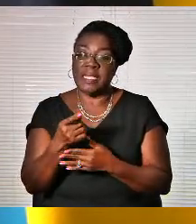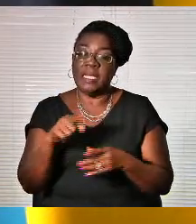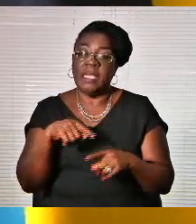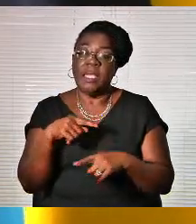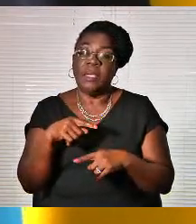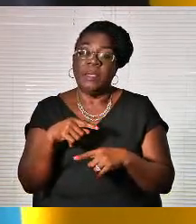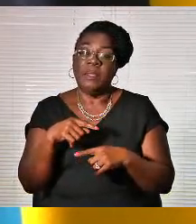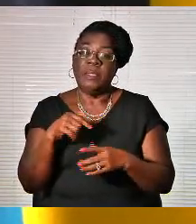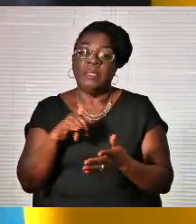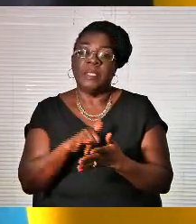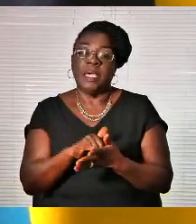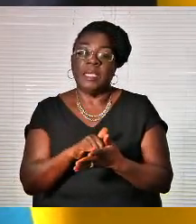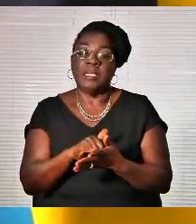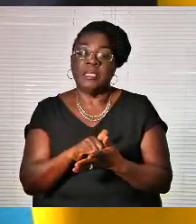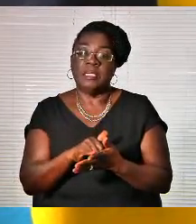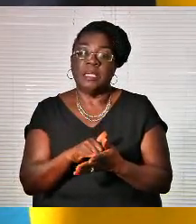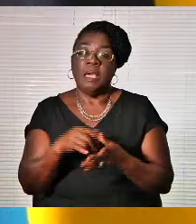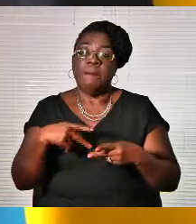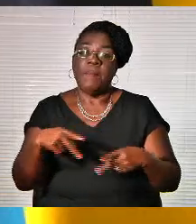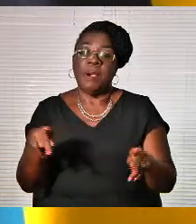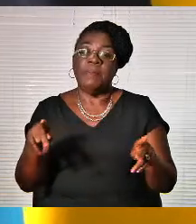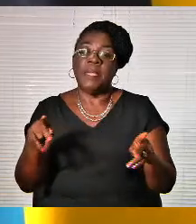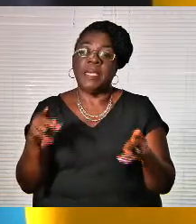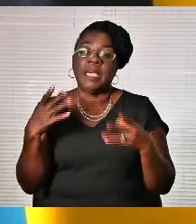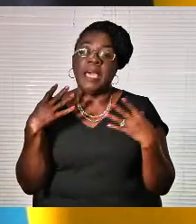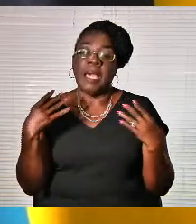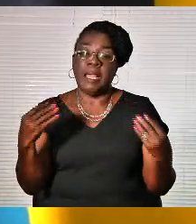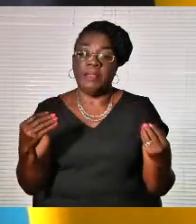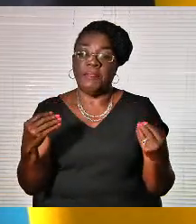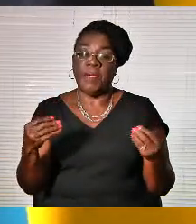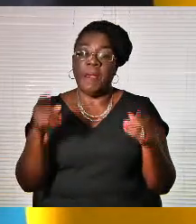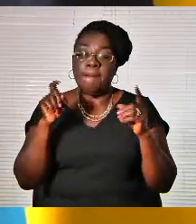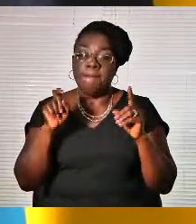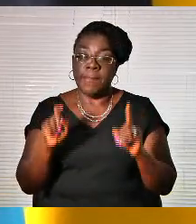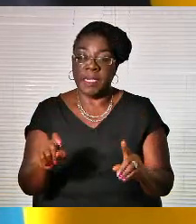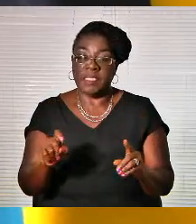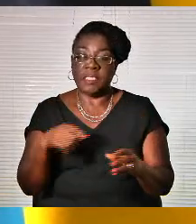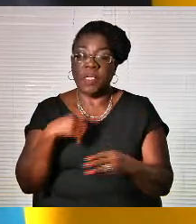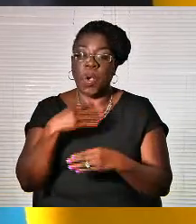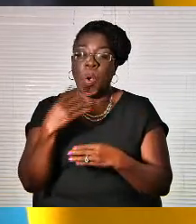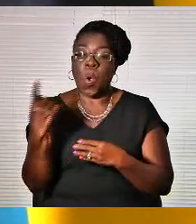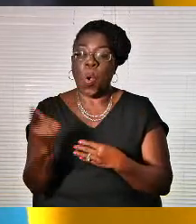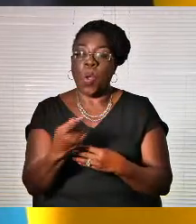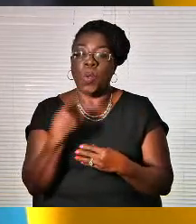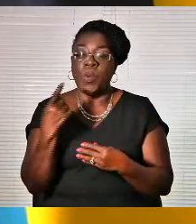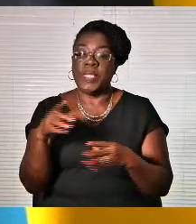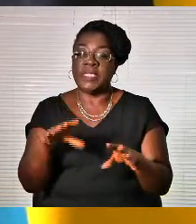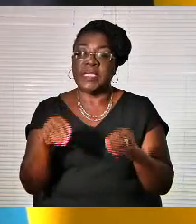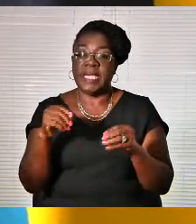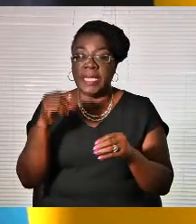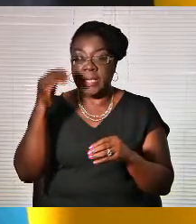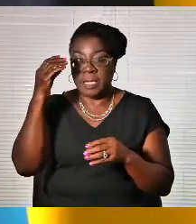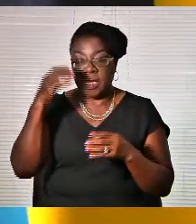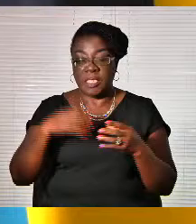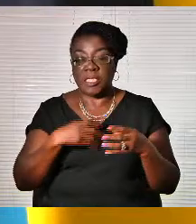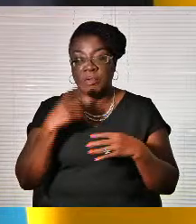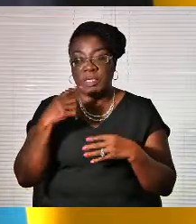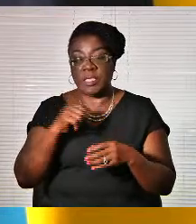that public health must always take into consideration